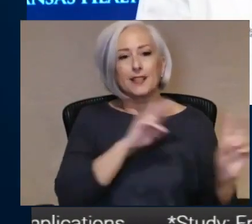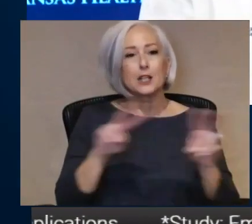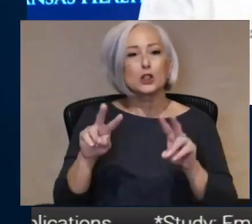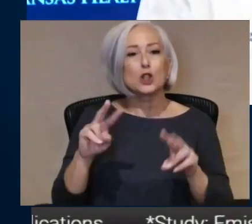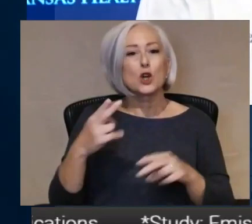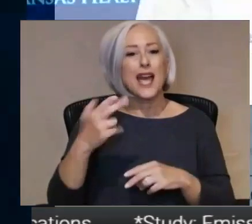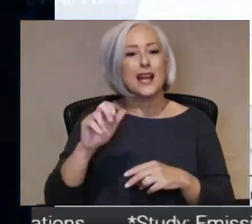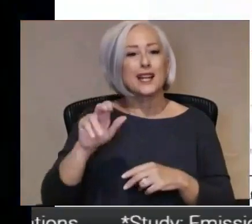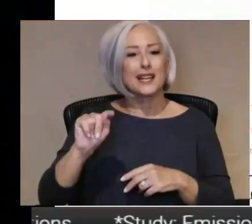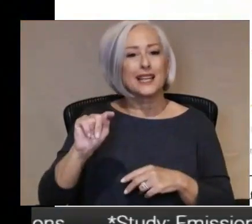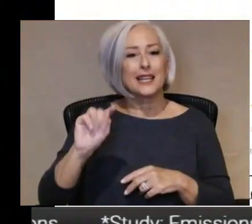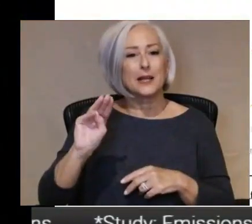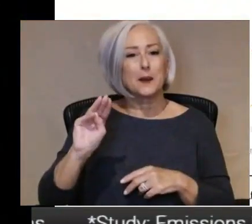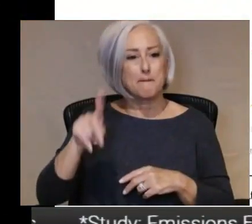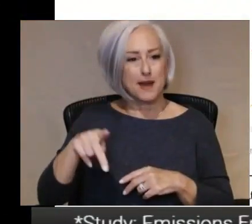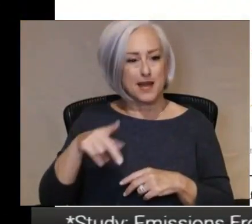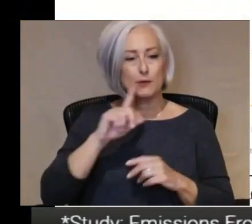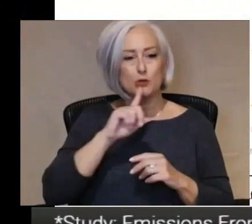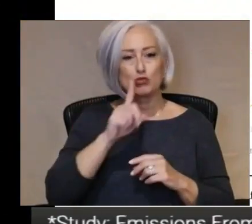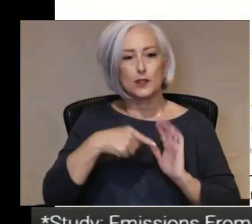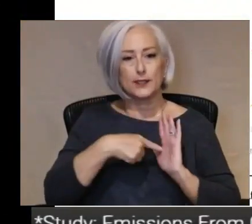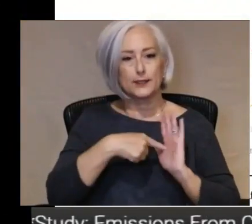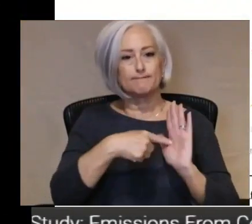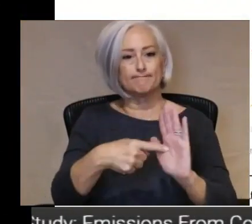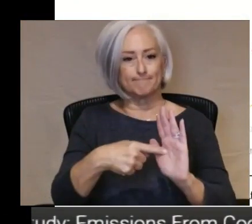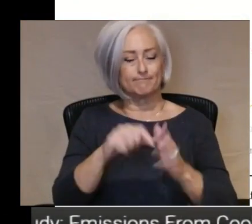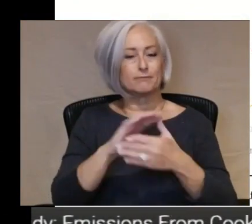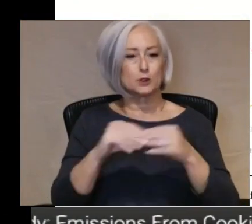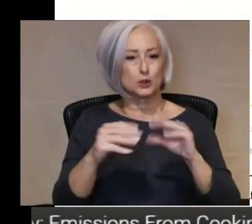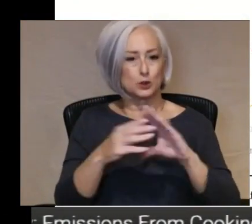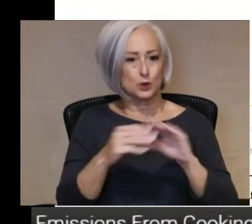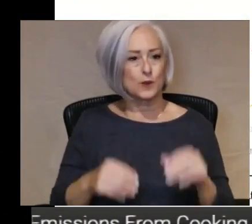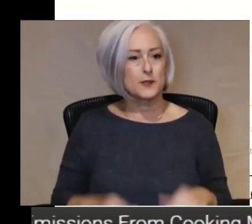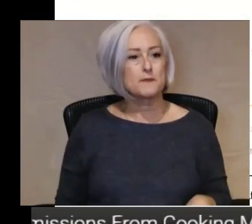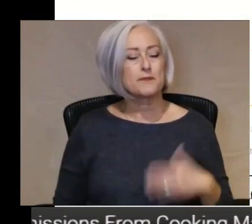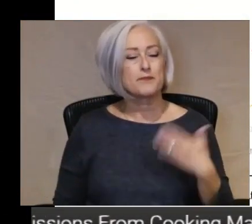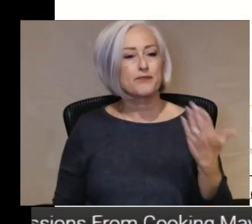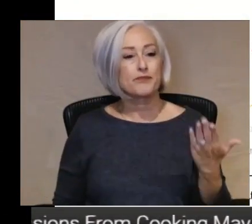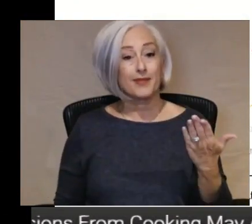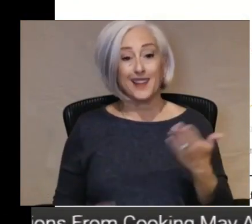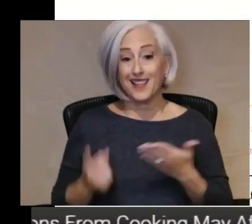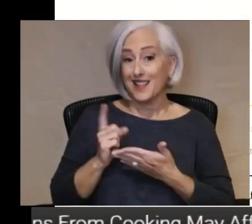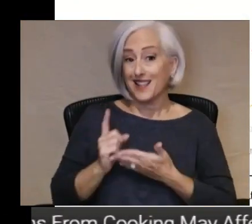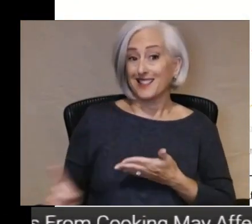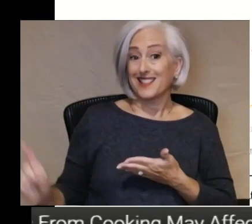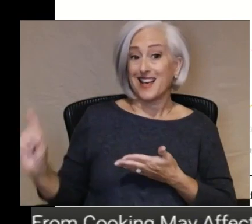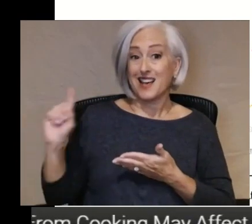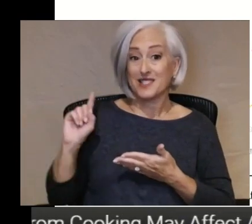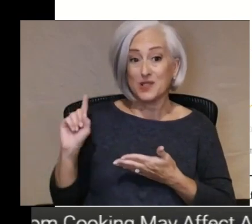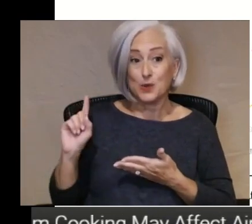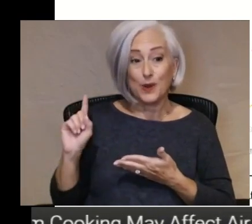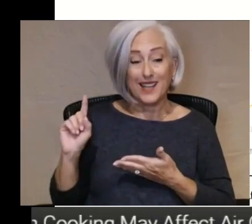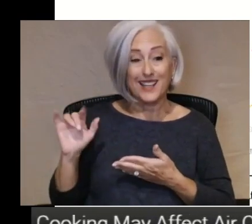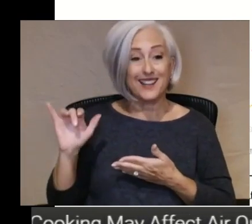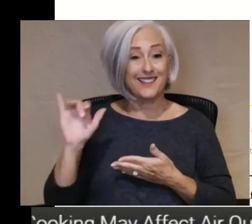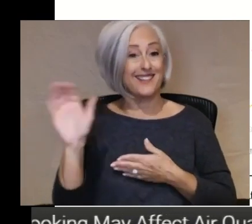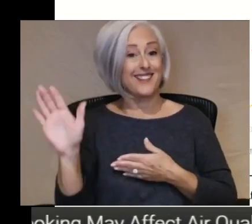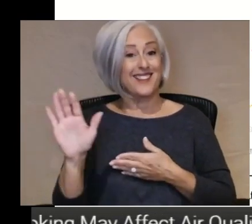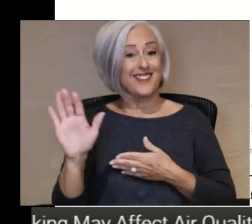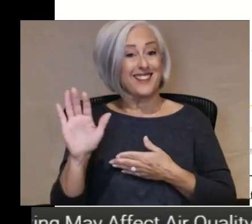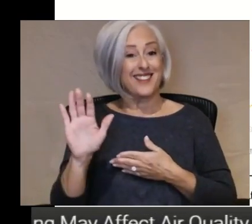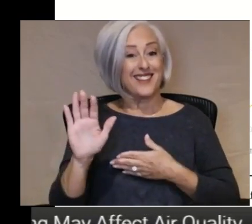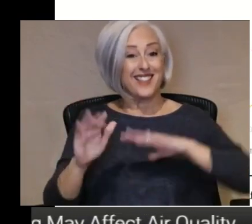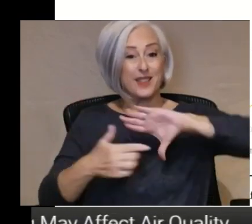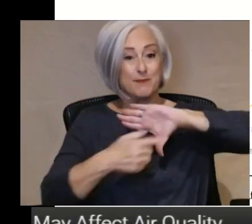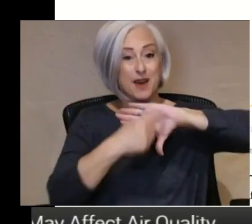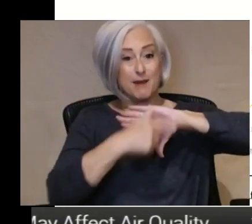shows the story. A week ago, this map was almost entirely very light color, very light yellow.